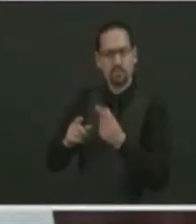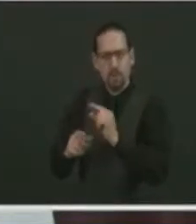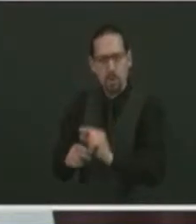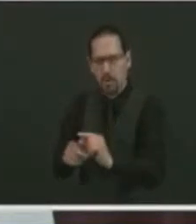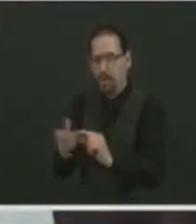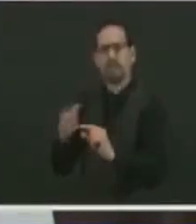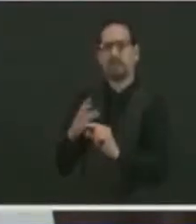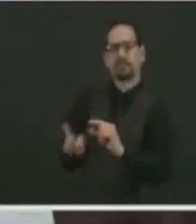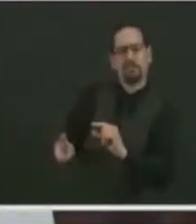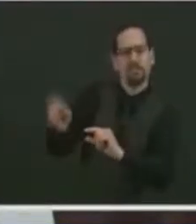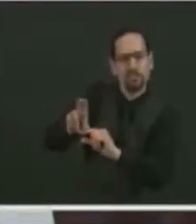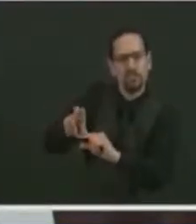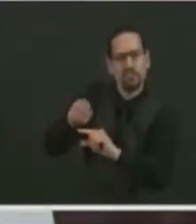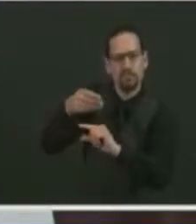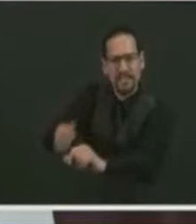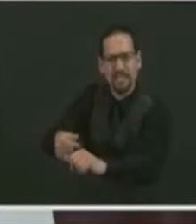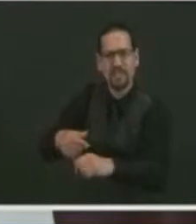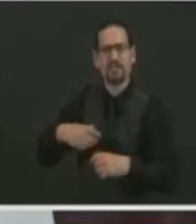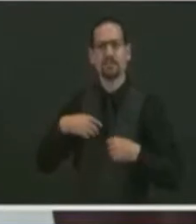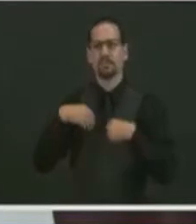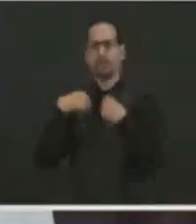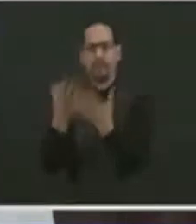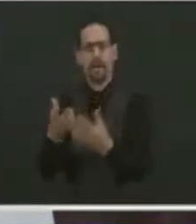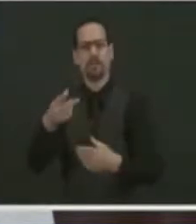the reality is